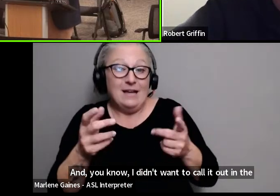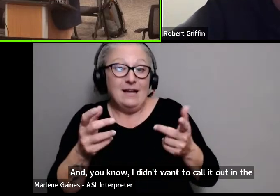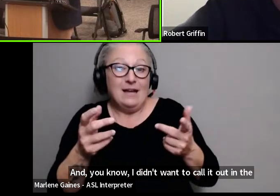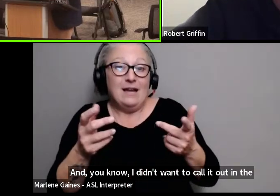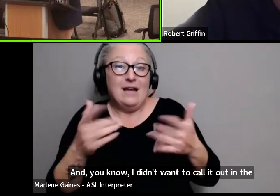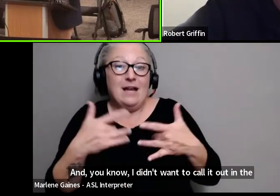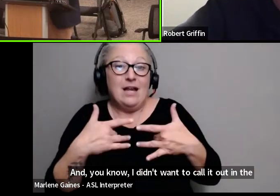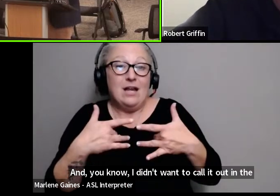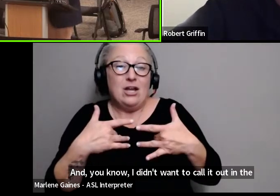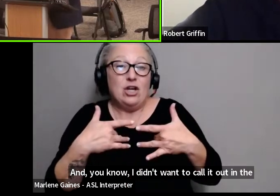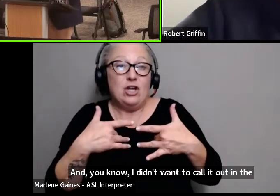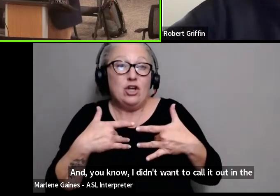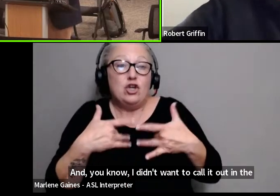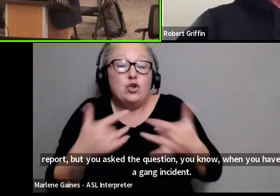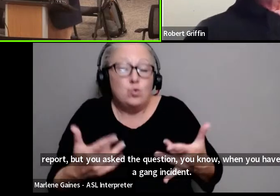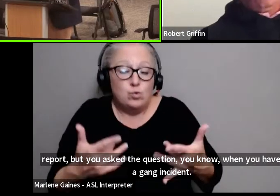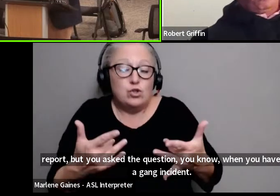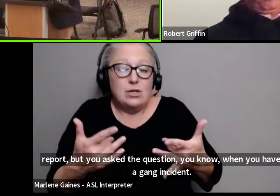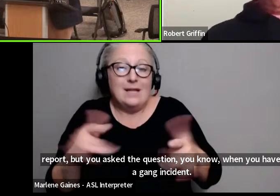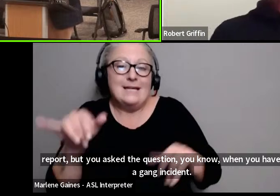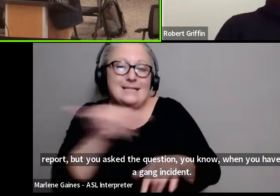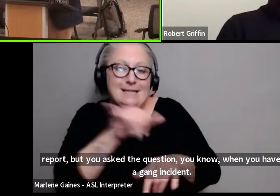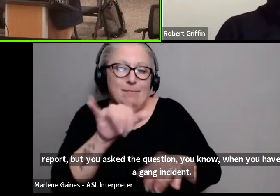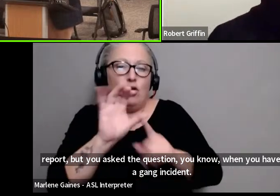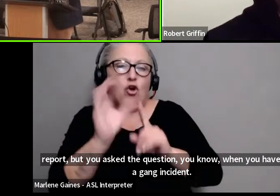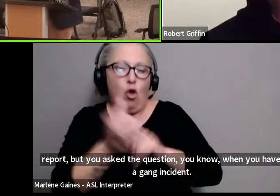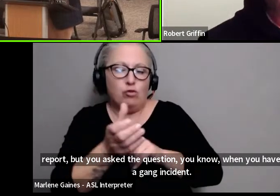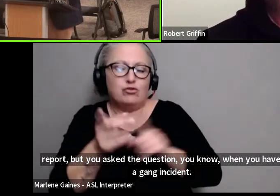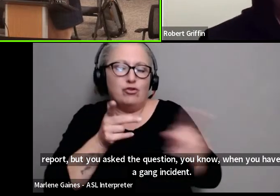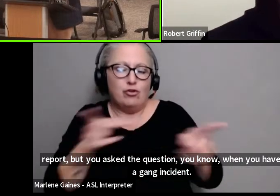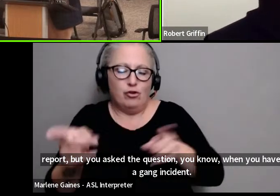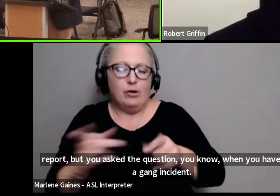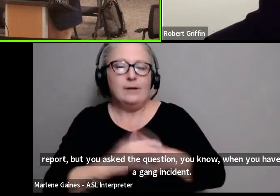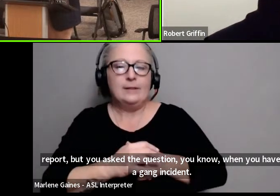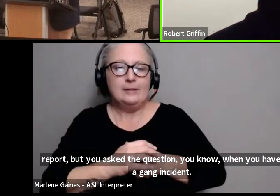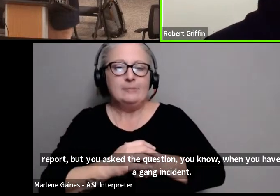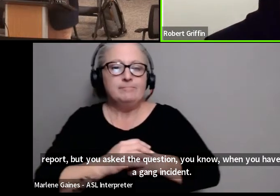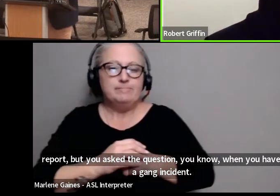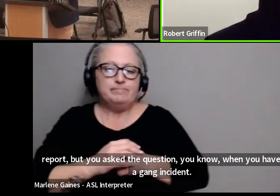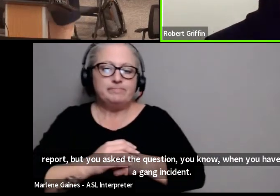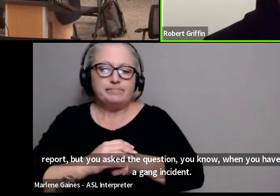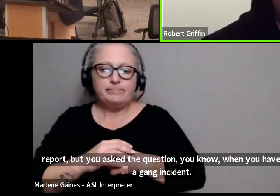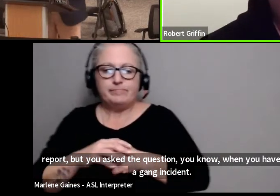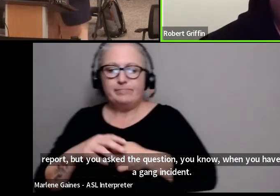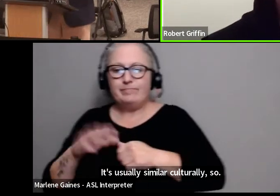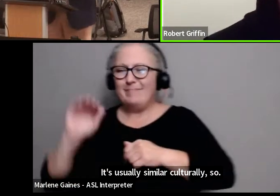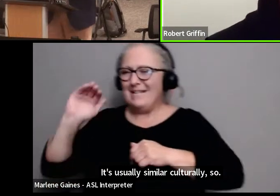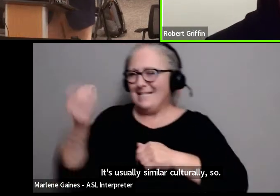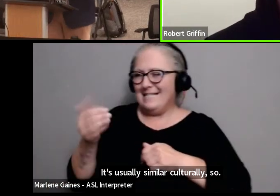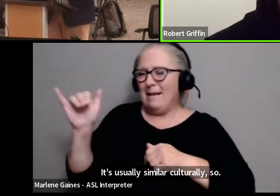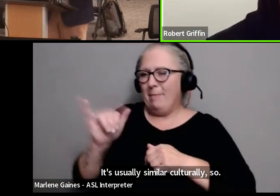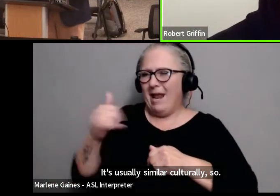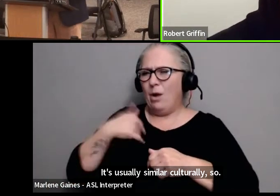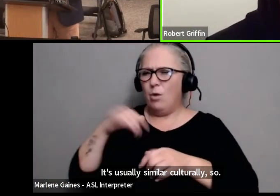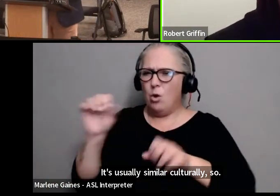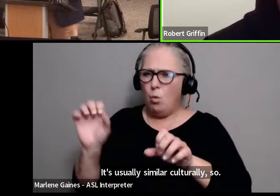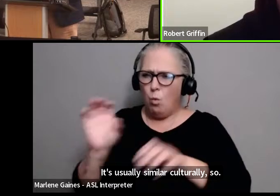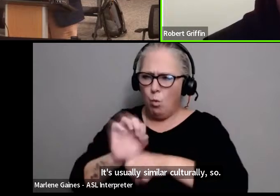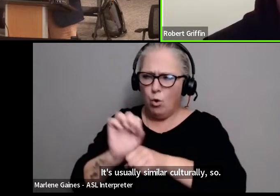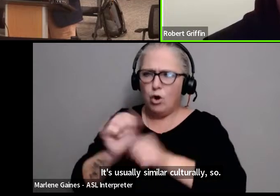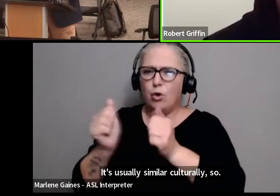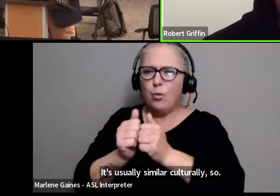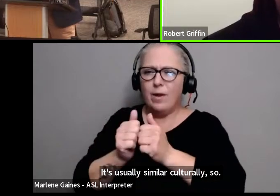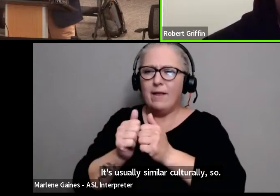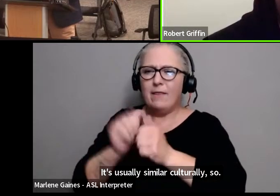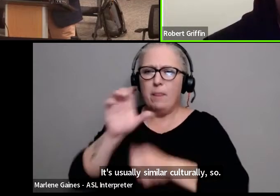it's usually similar culturally. So, I mean, it seemed like we used to work with,